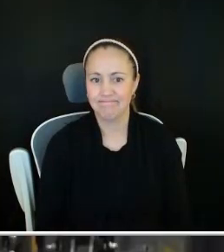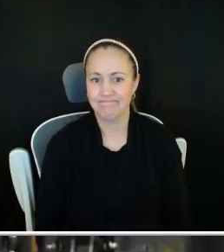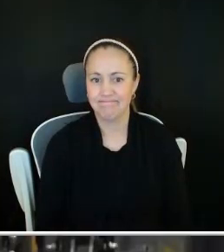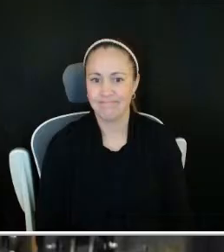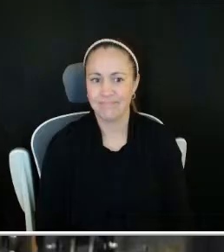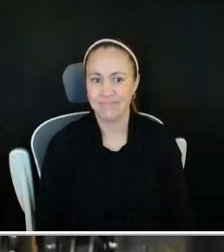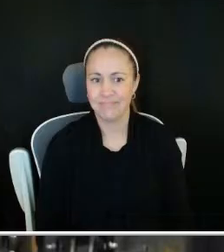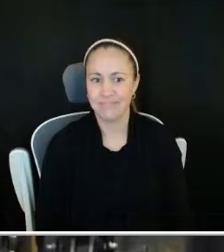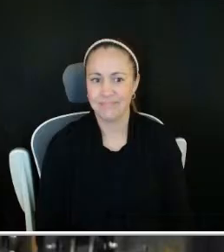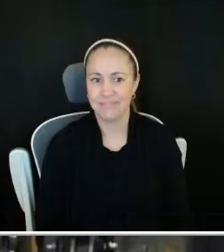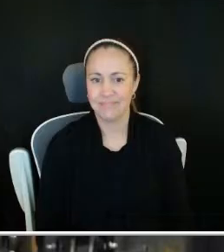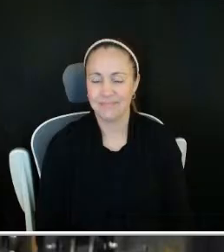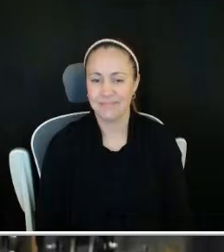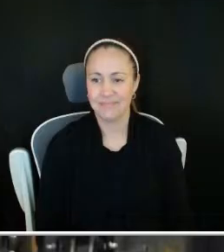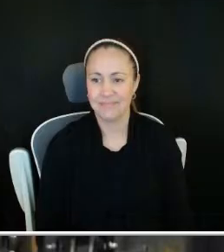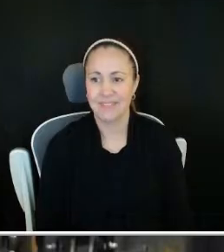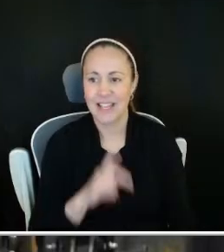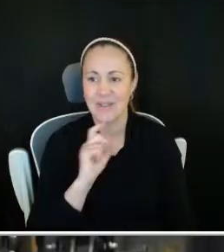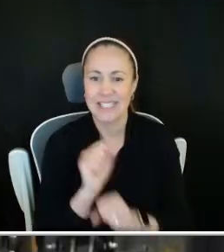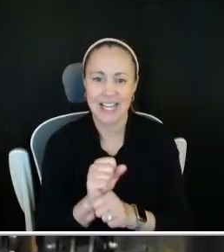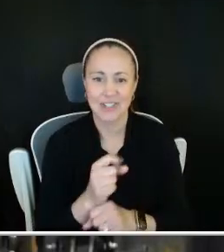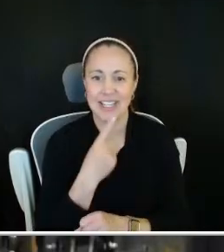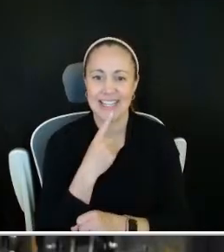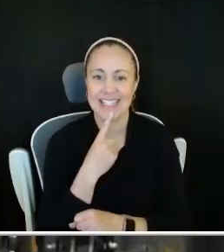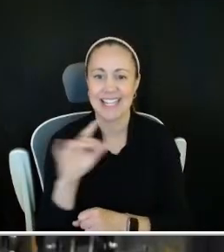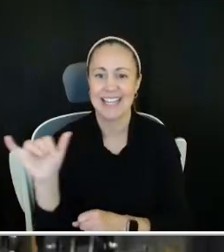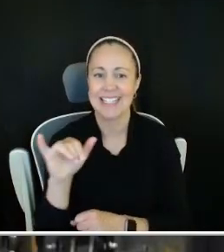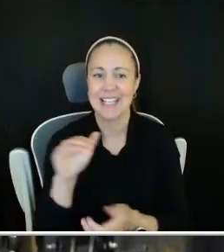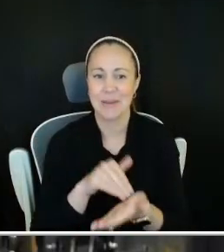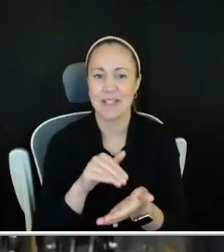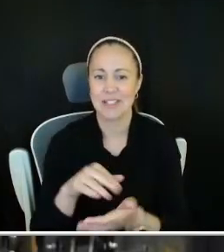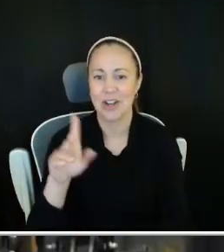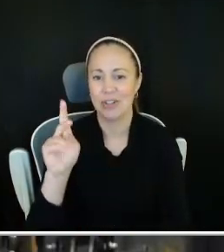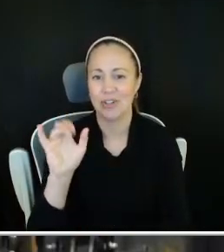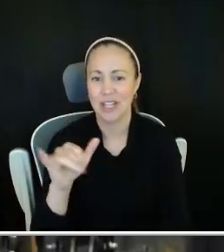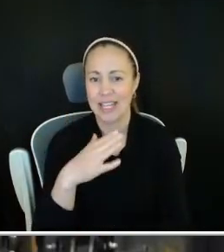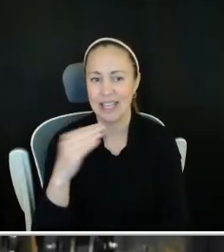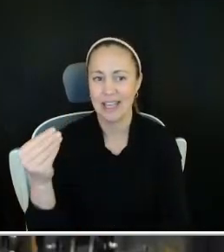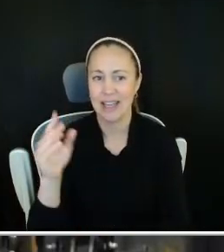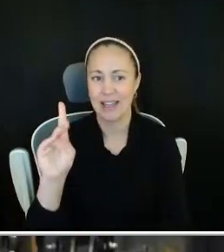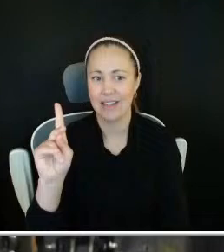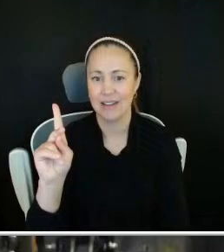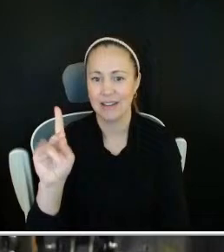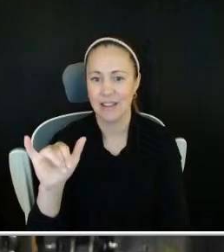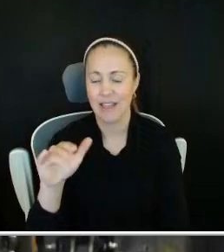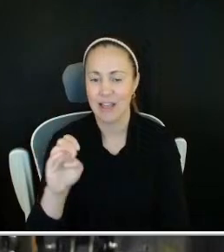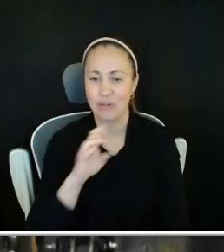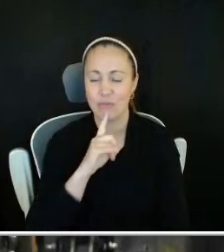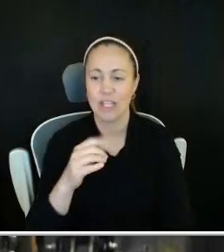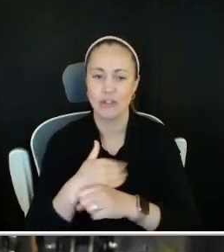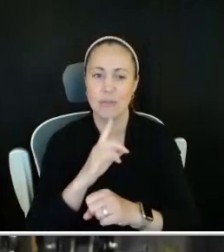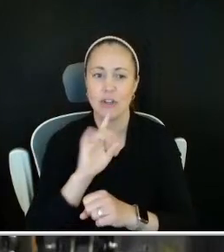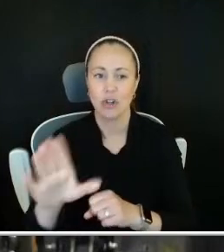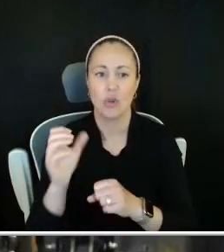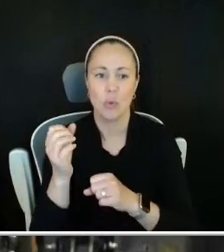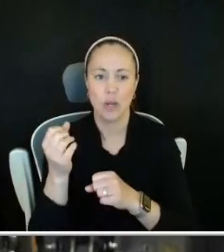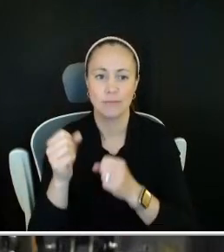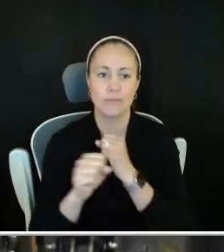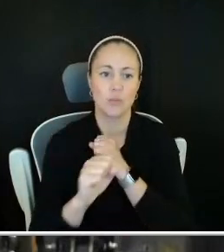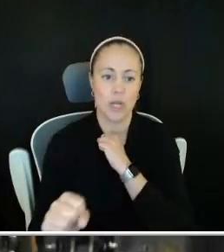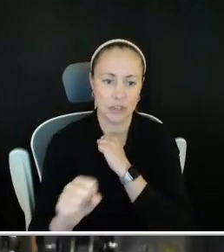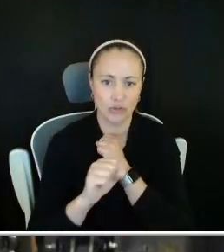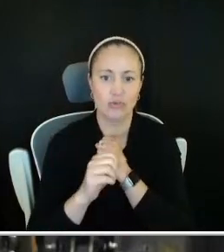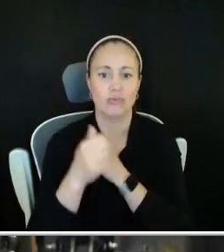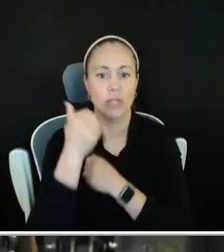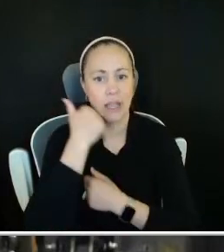I was actually going to say the same as Dr. Key and Kyle, just doing your stretches every day and even having no throwing